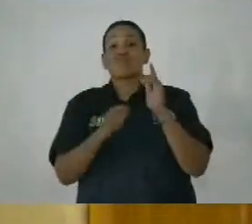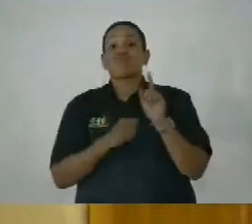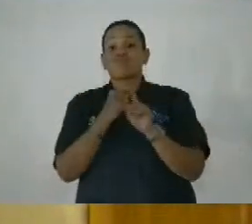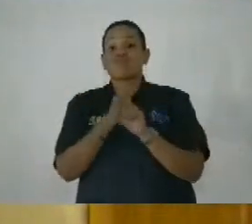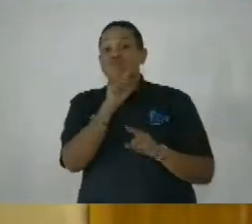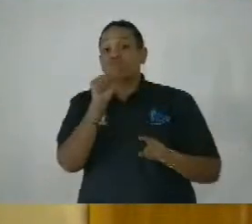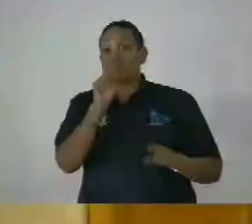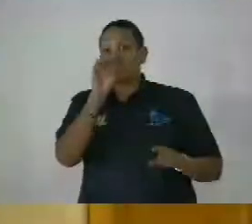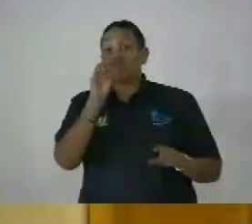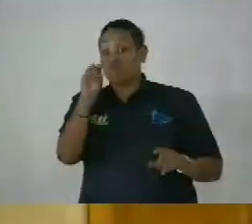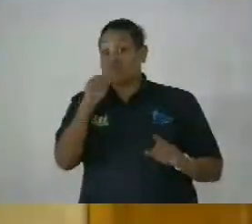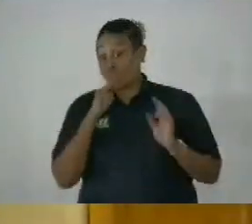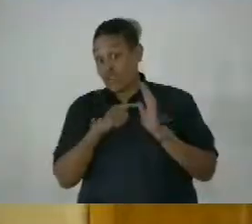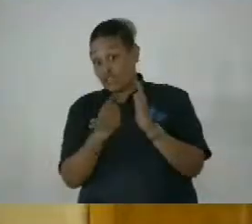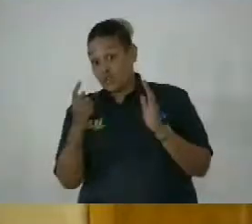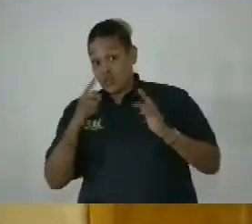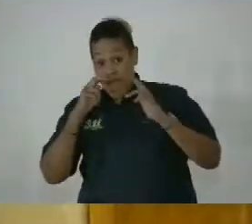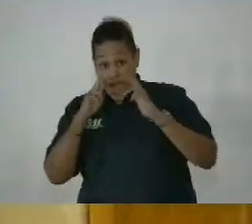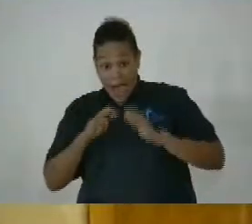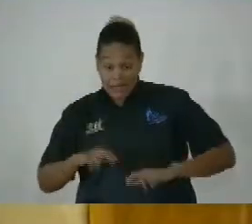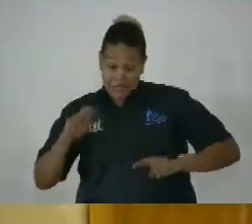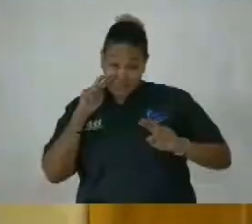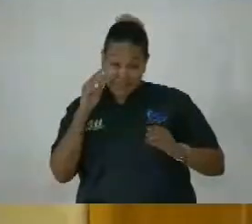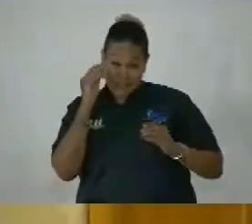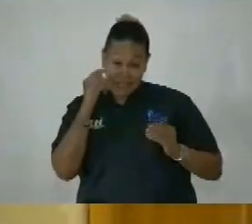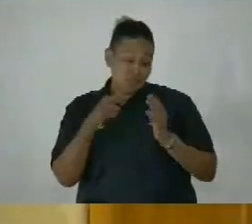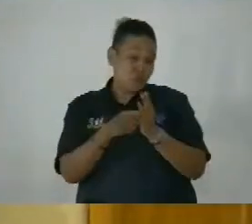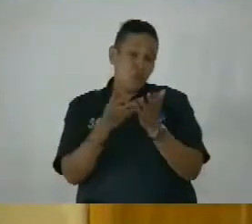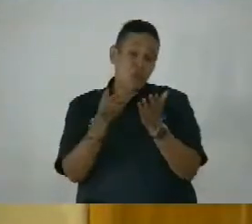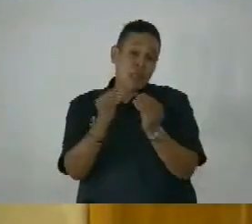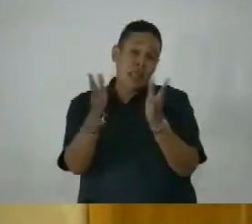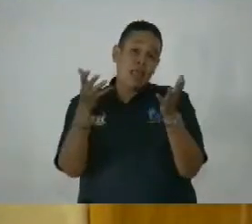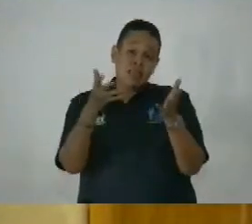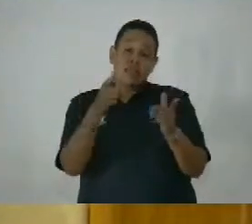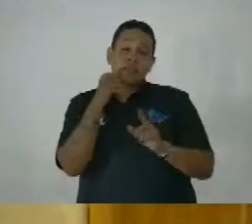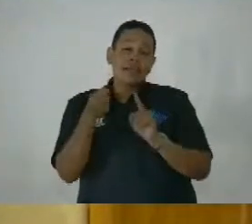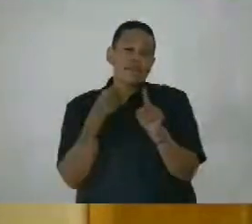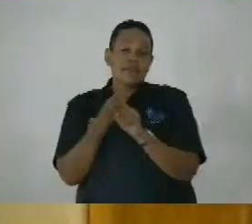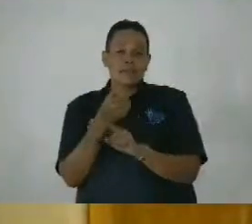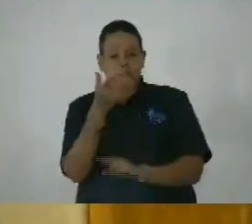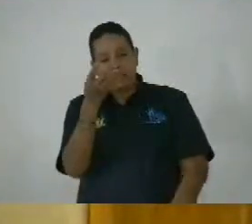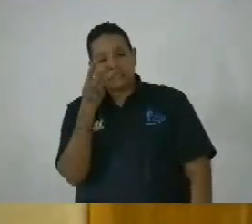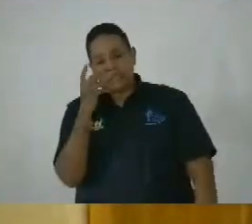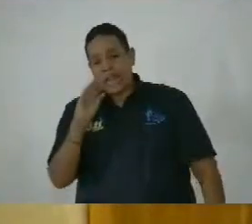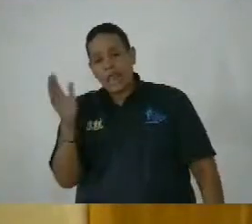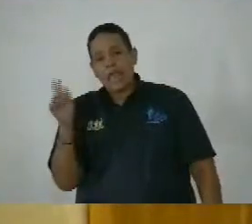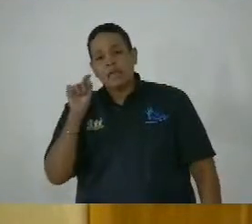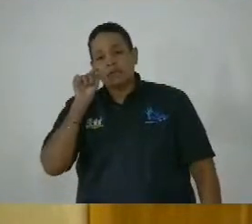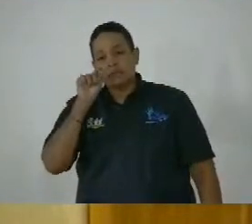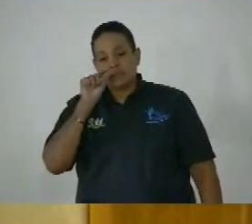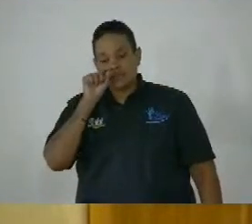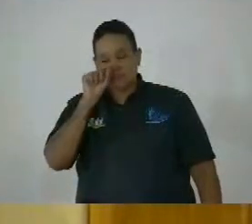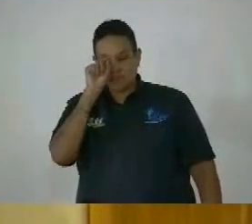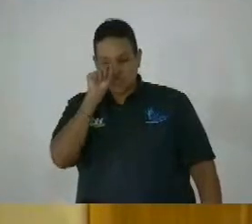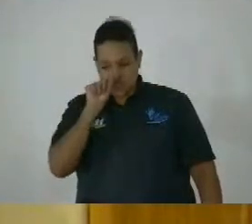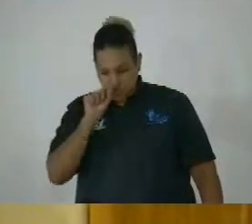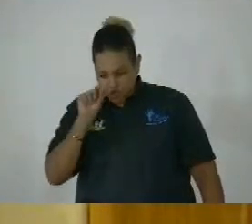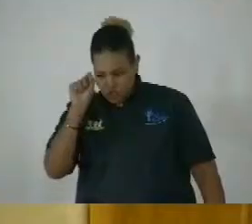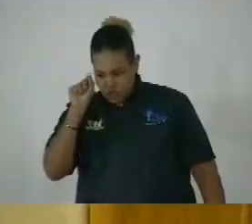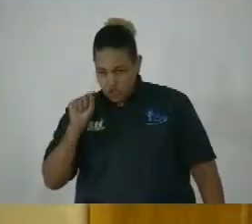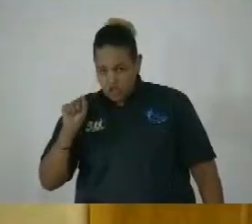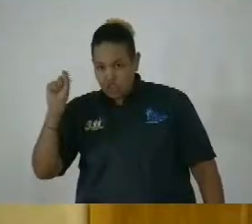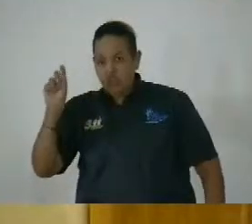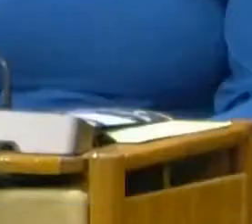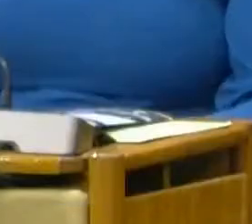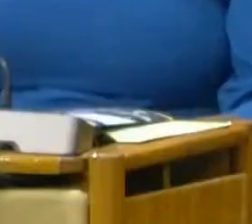Again, critical data analytics to show that impact is there. The dotted line is where the communities that were not